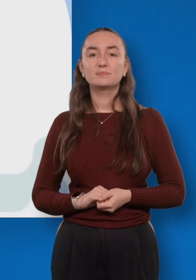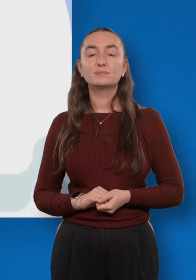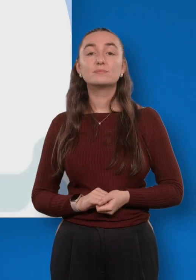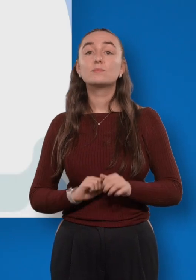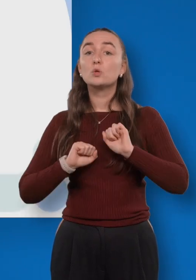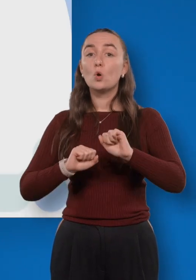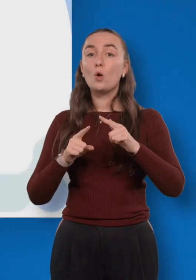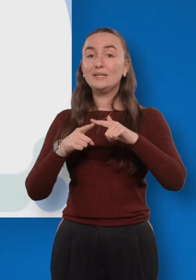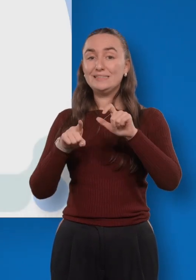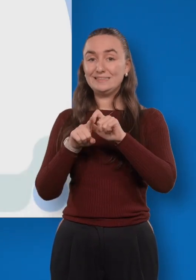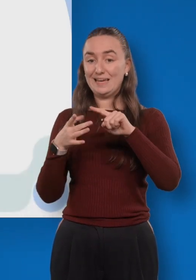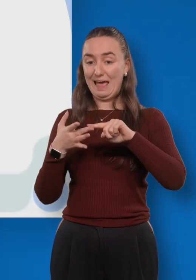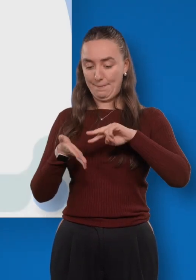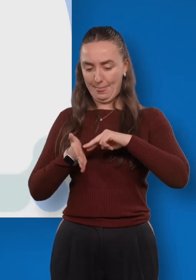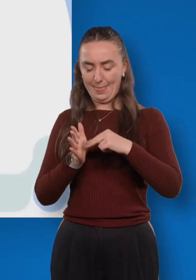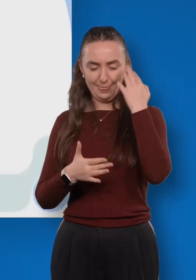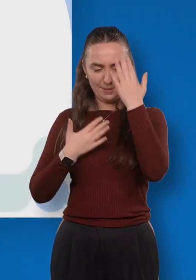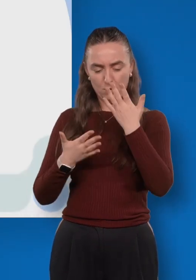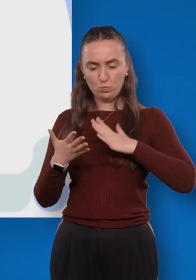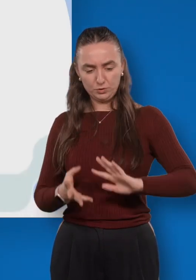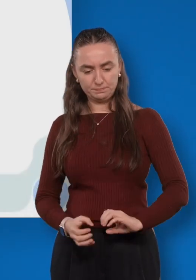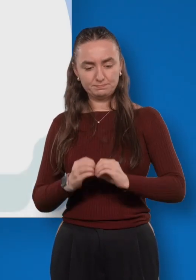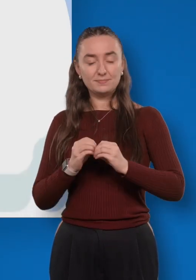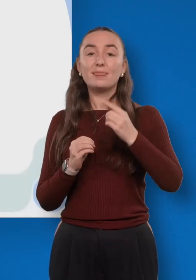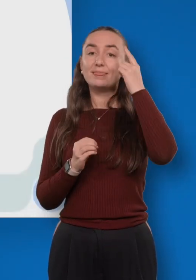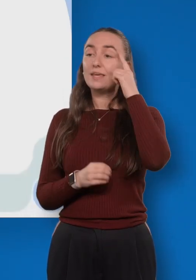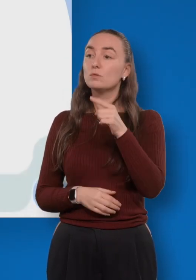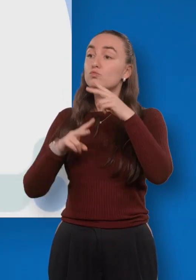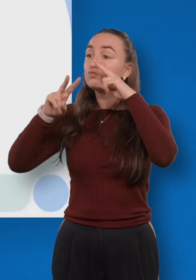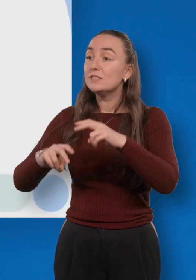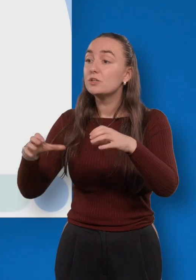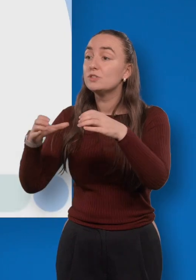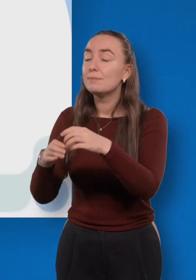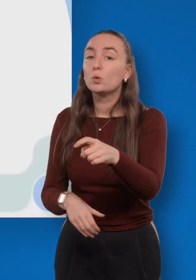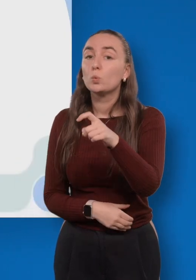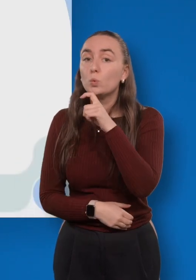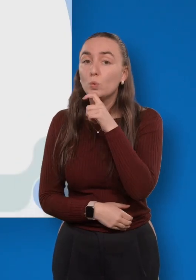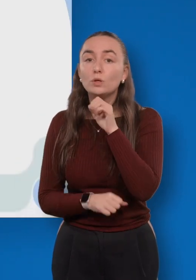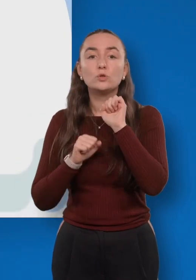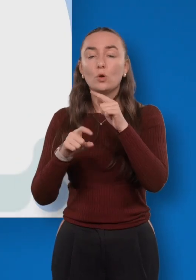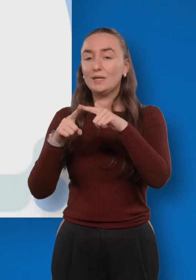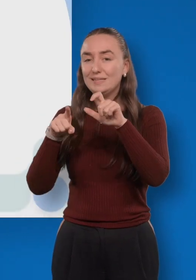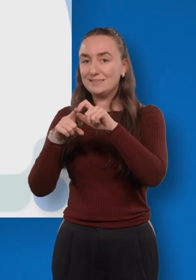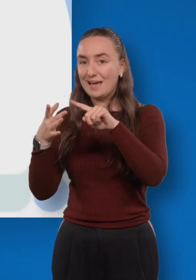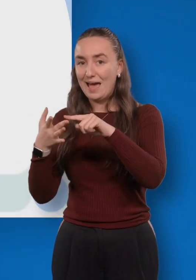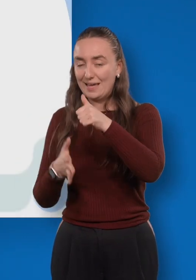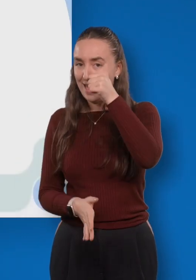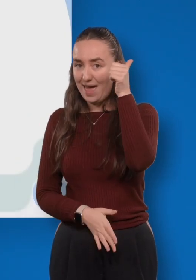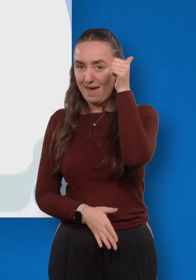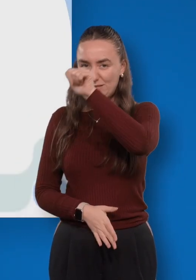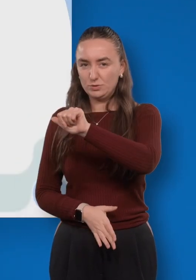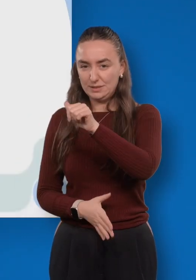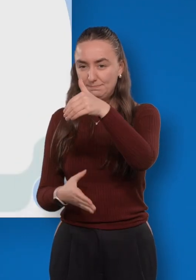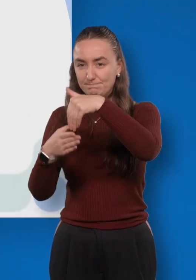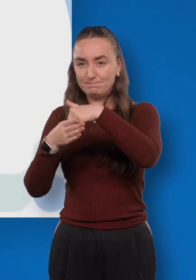of course, the most obvious thing to do is think about who the research team is. And you can include EDI expertise in the team, not only in terms